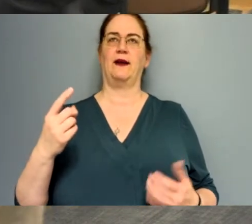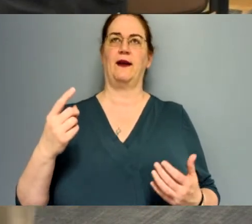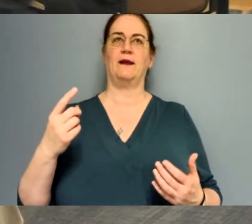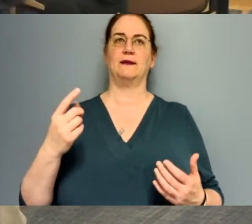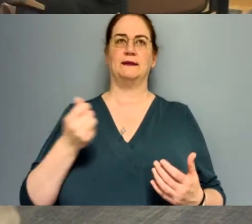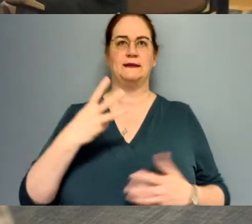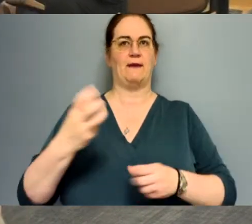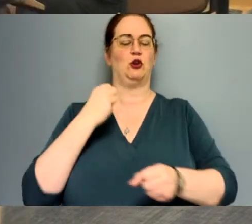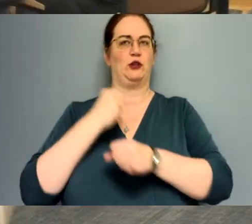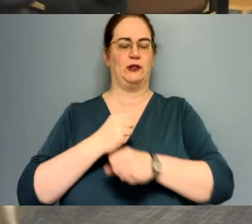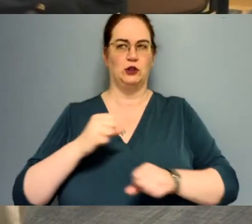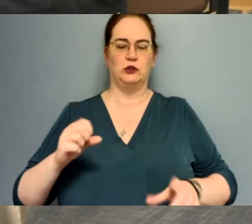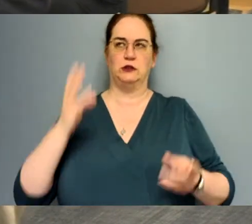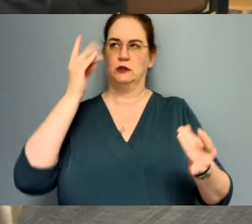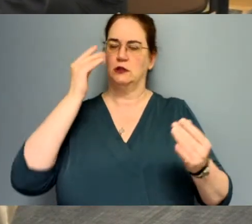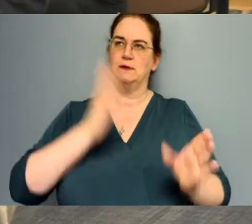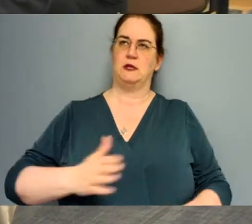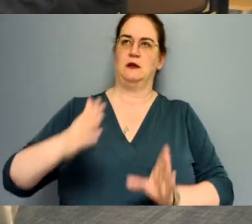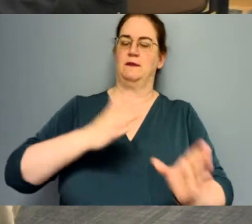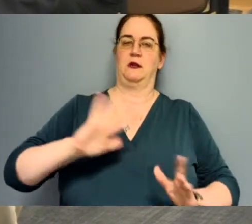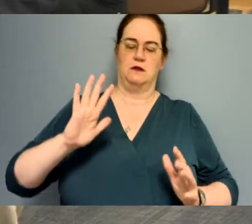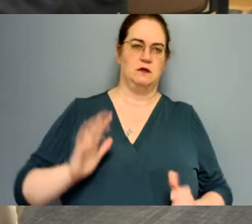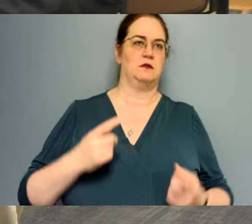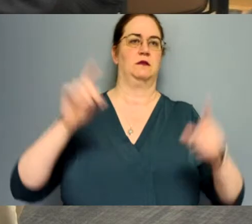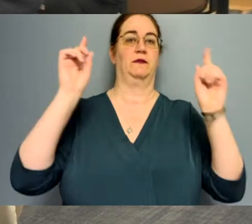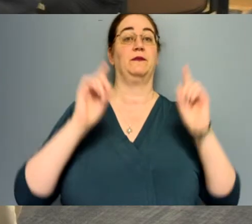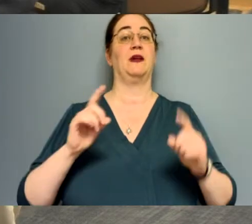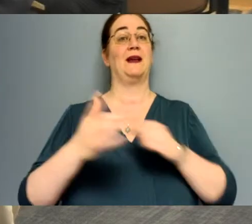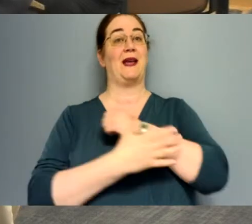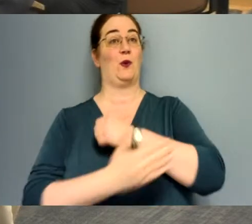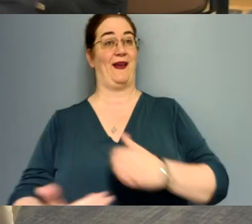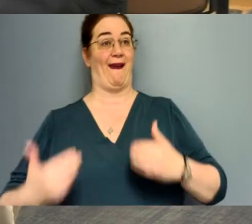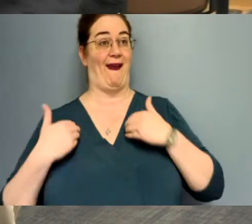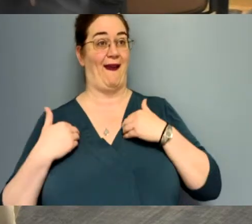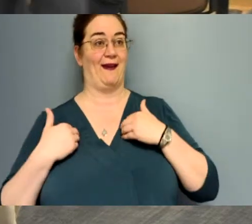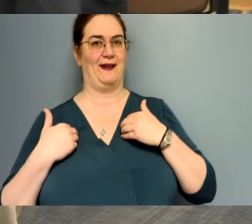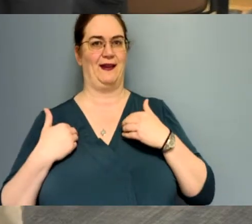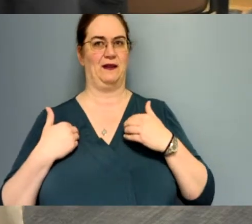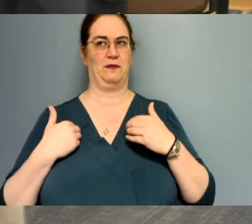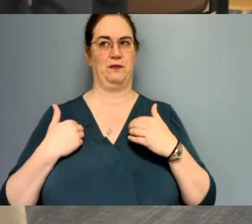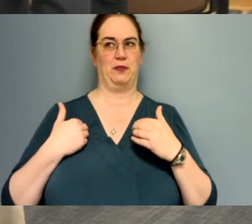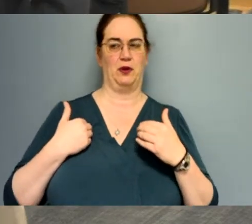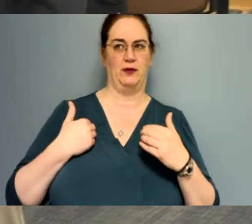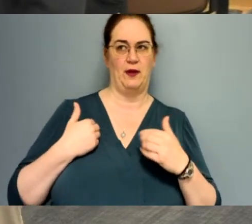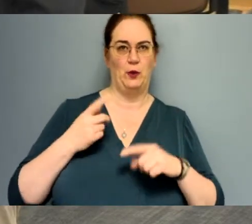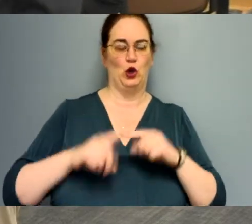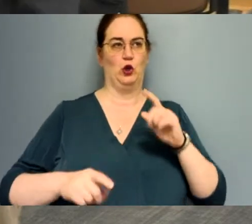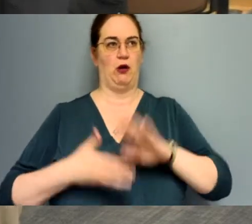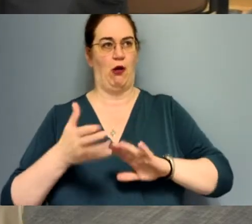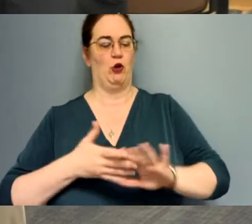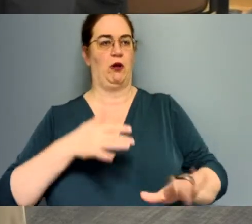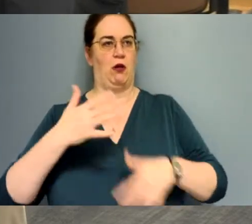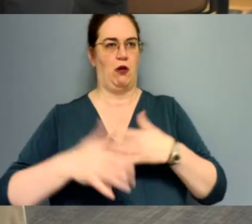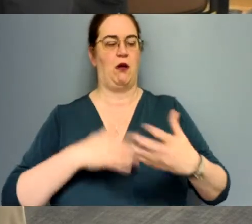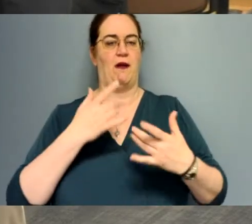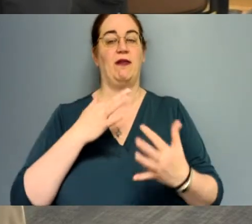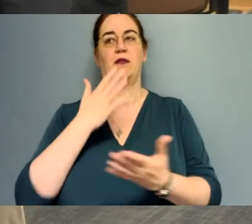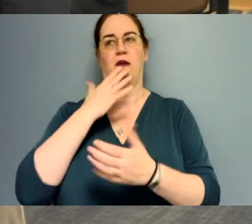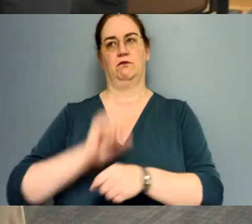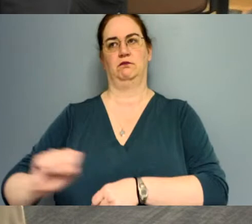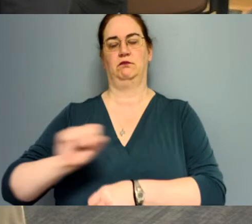several years getting up and running. The county's had it, but it just wasn't able to be kind of operated, and so I want to thank you for putting the work in and getting that